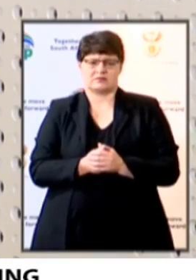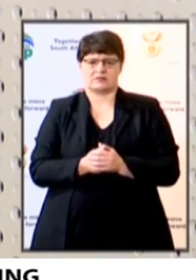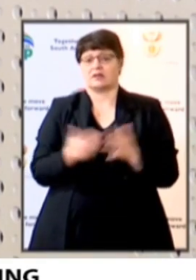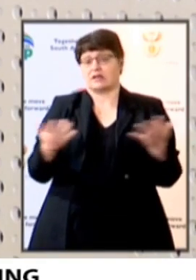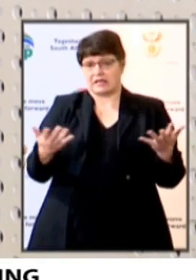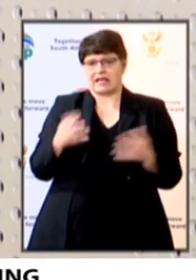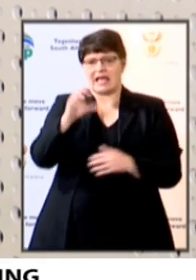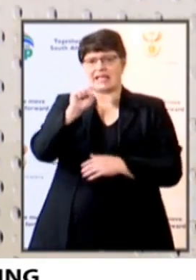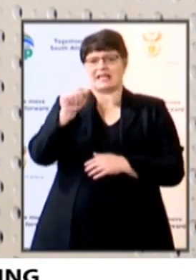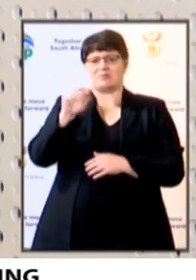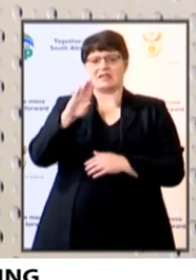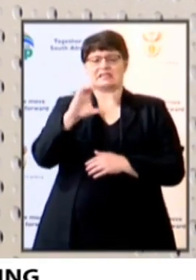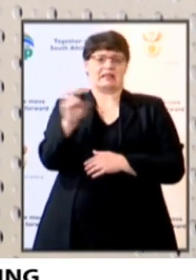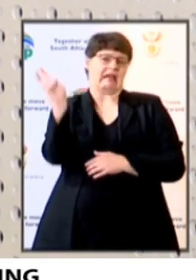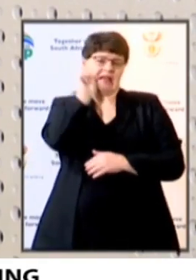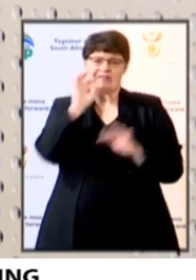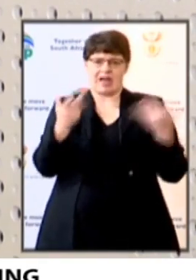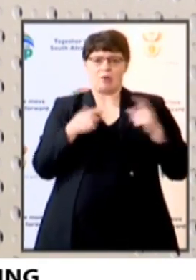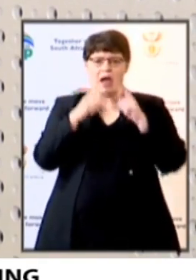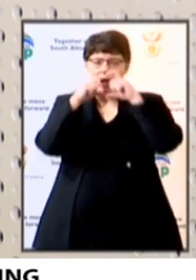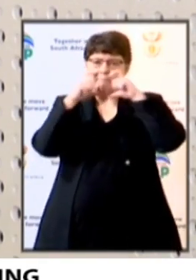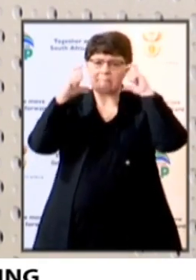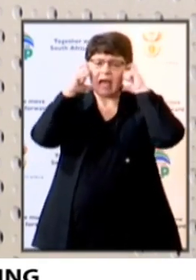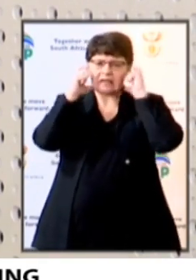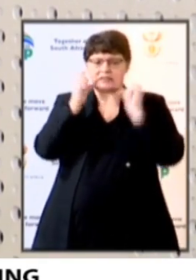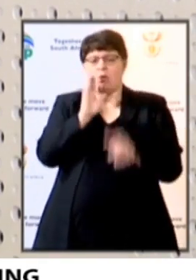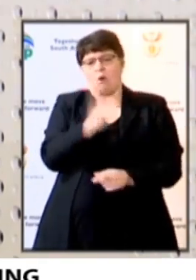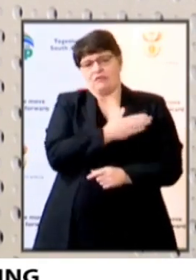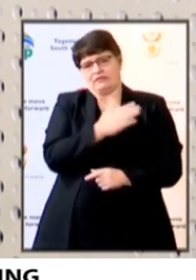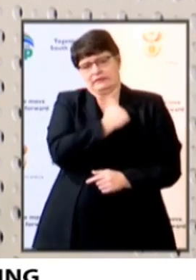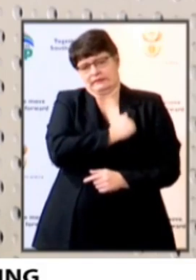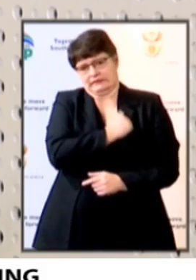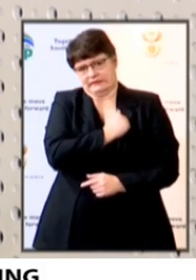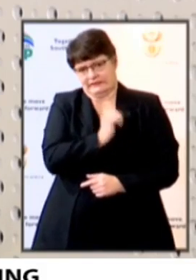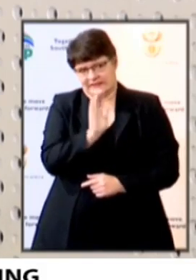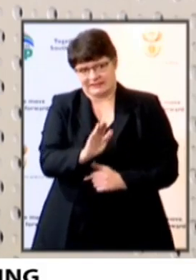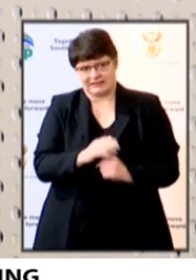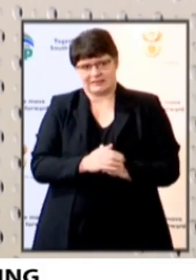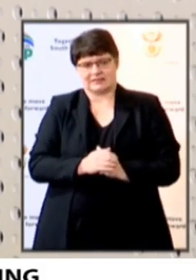Apparently SABC can hear me, so I have to take off the mask.